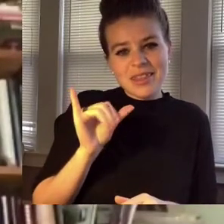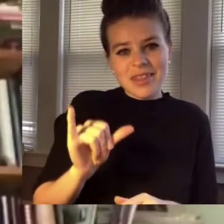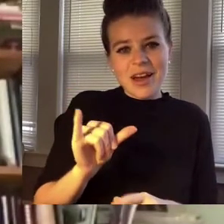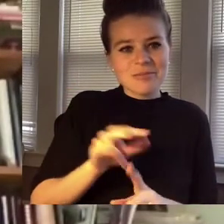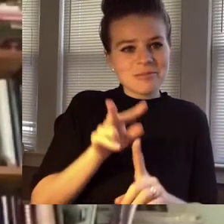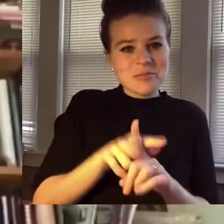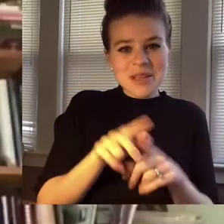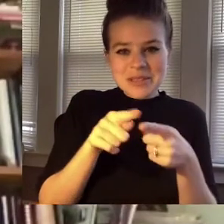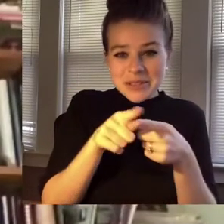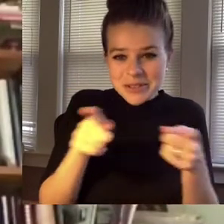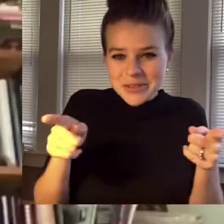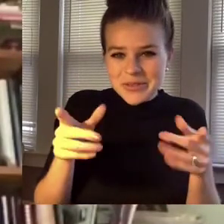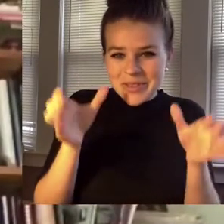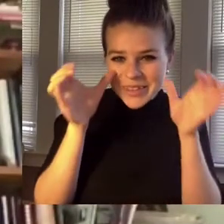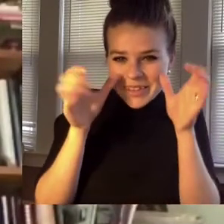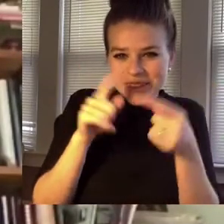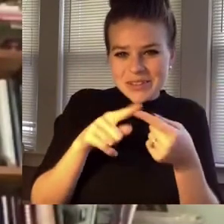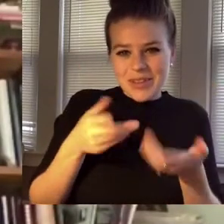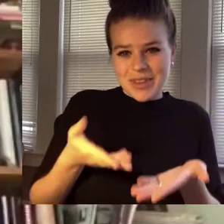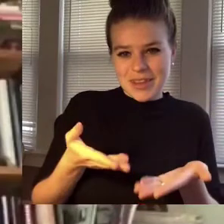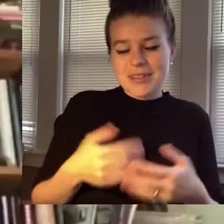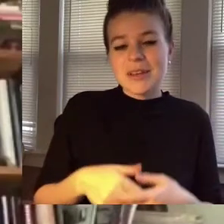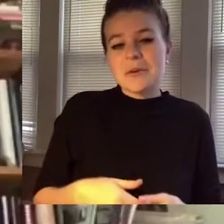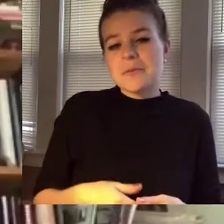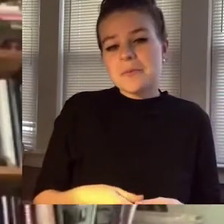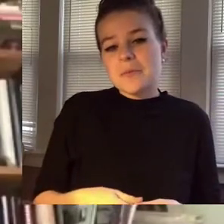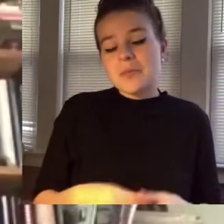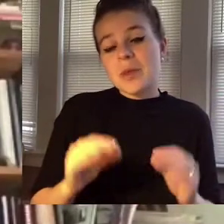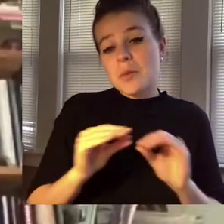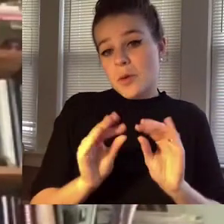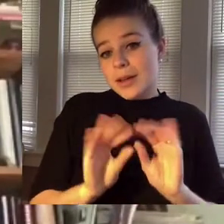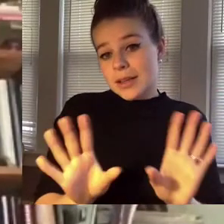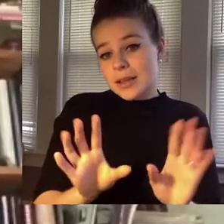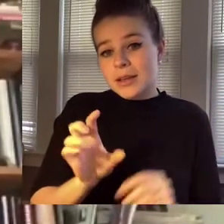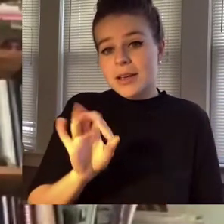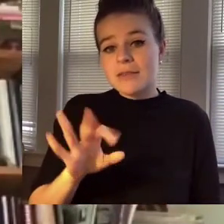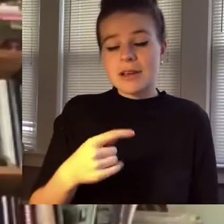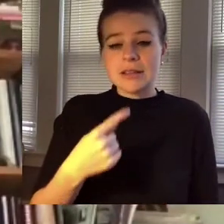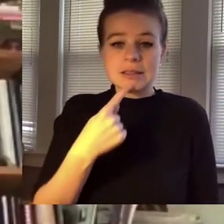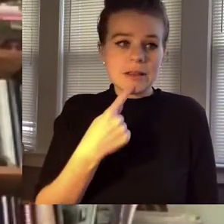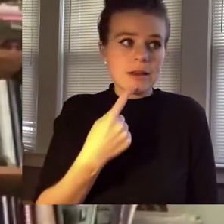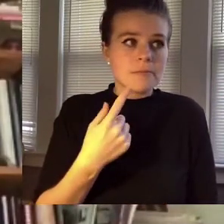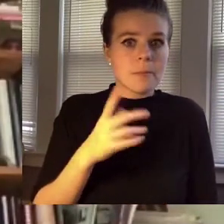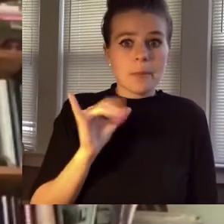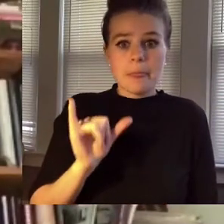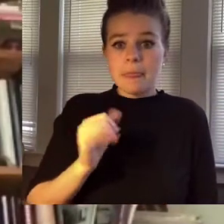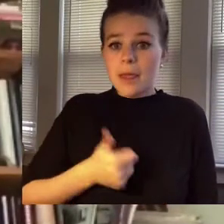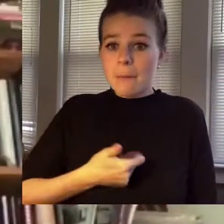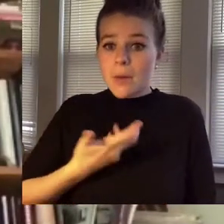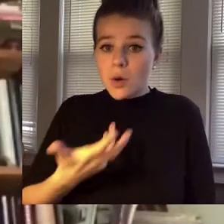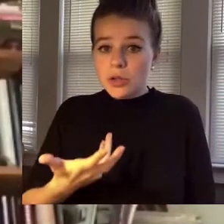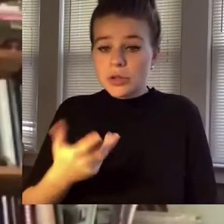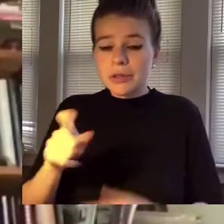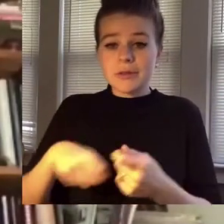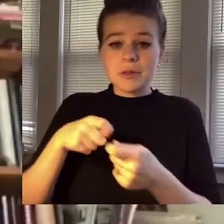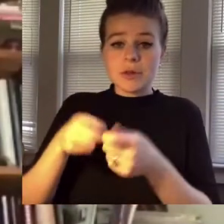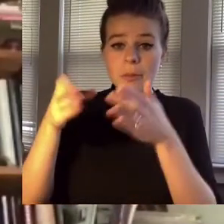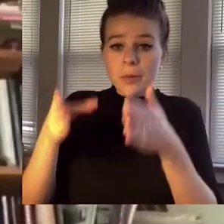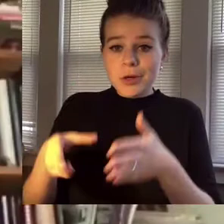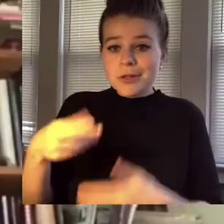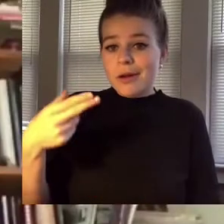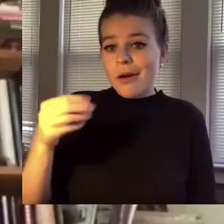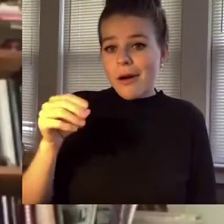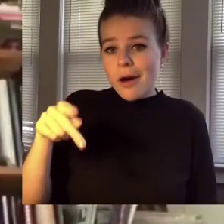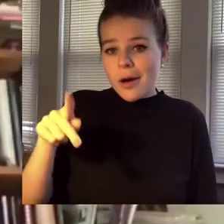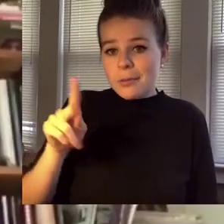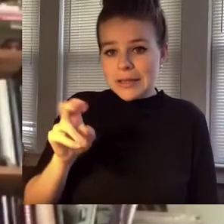this. And to be more explicit, if I say I've been moved by the poetry of Gerald Manley Hopkins,